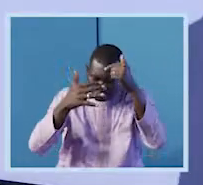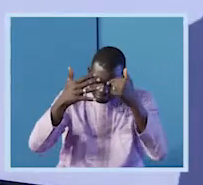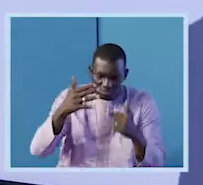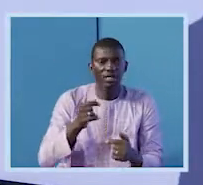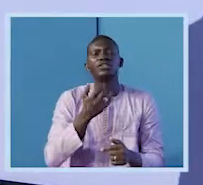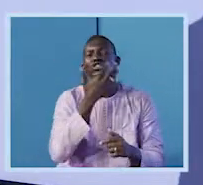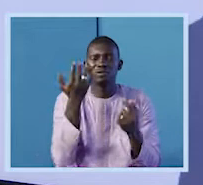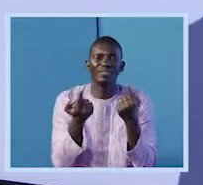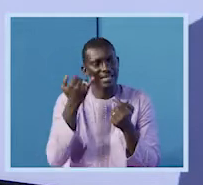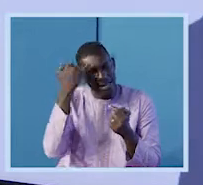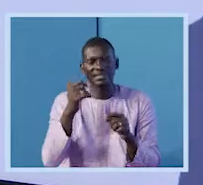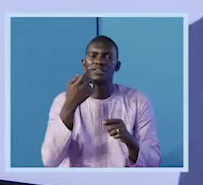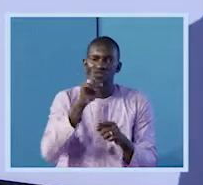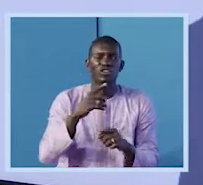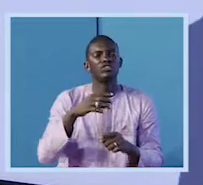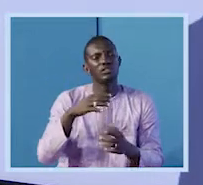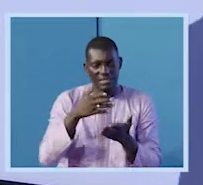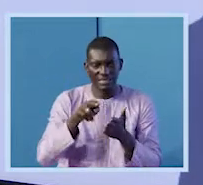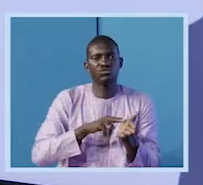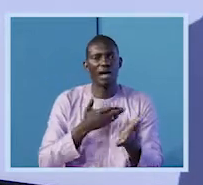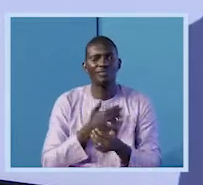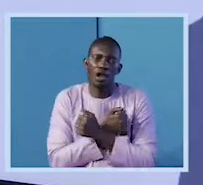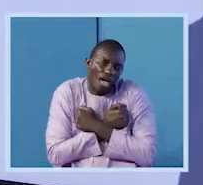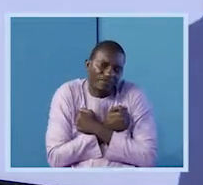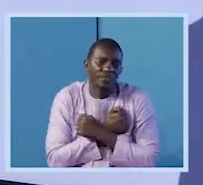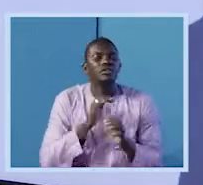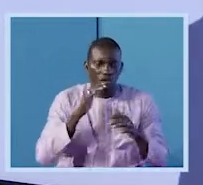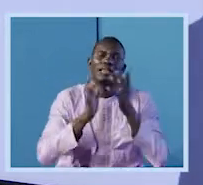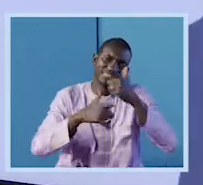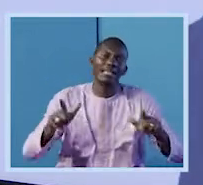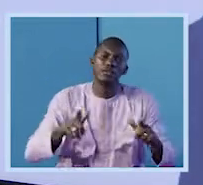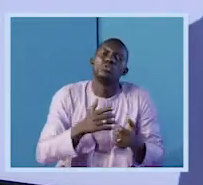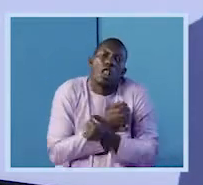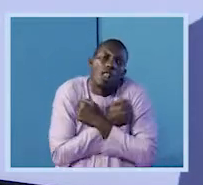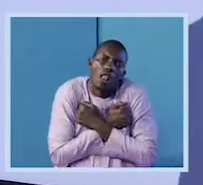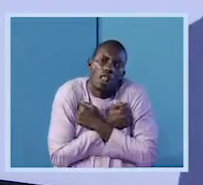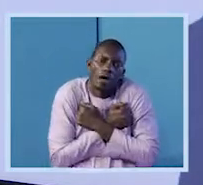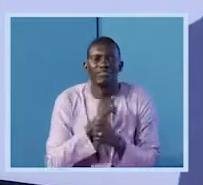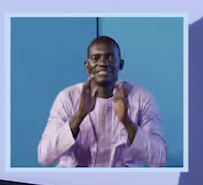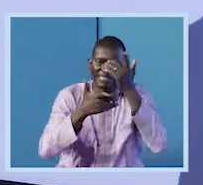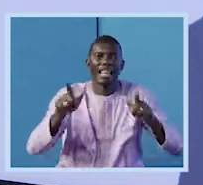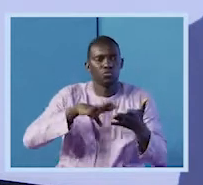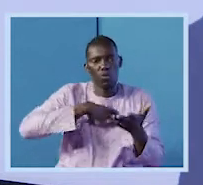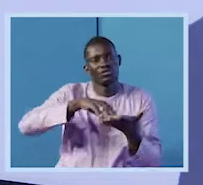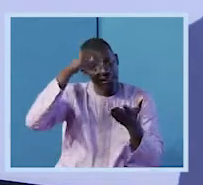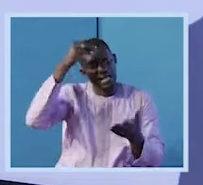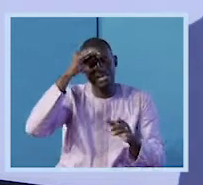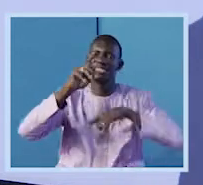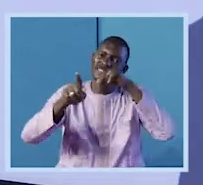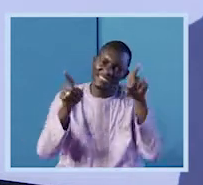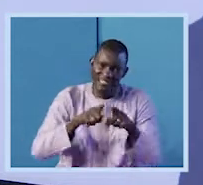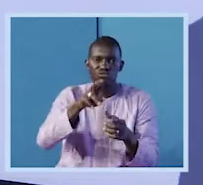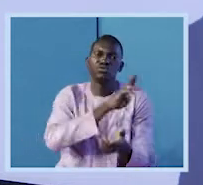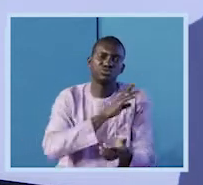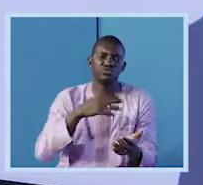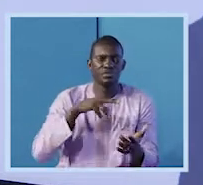be you first need to have the love of learning sign language, the love in learning sign language, and then you need to also